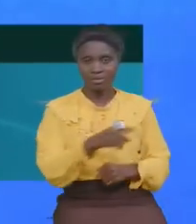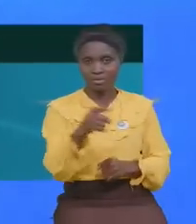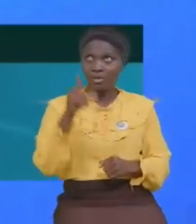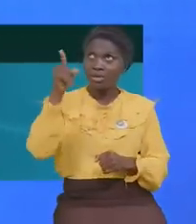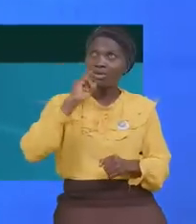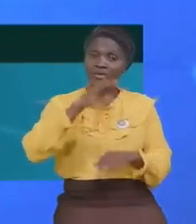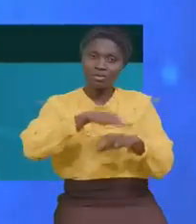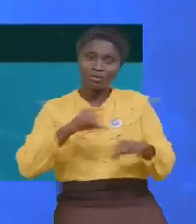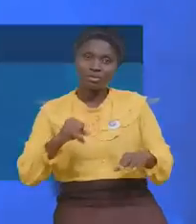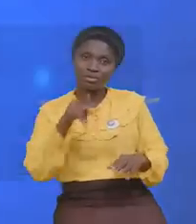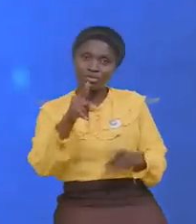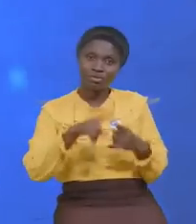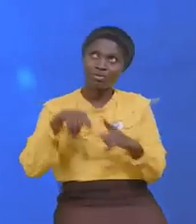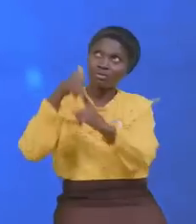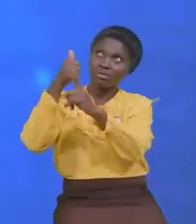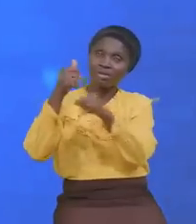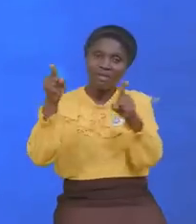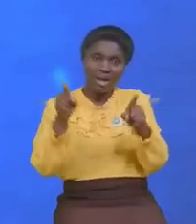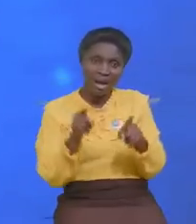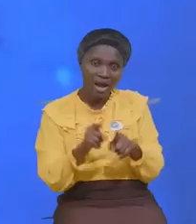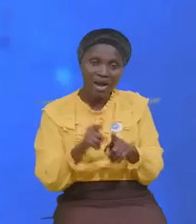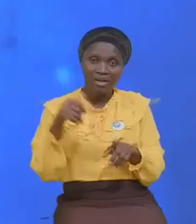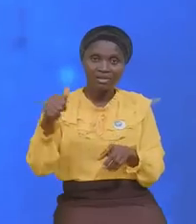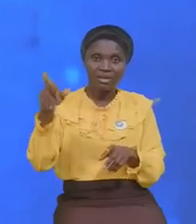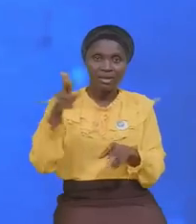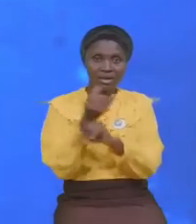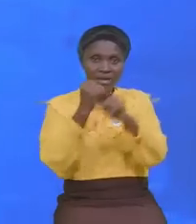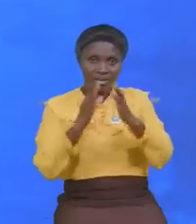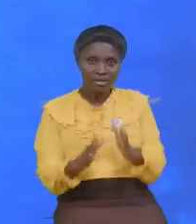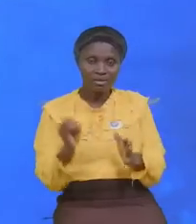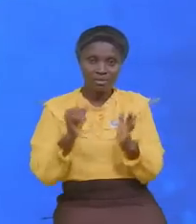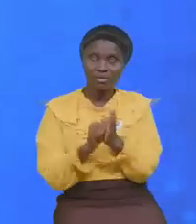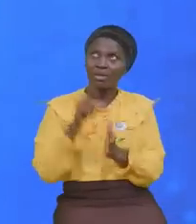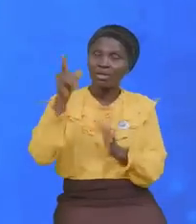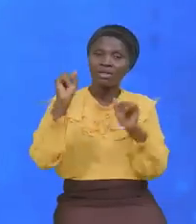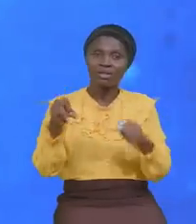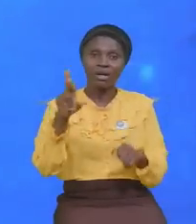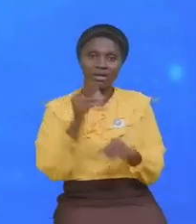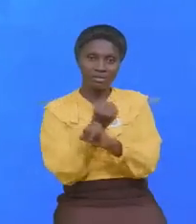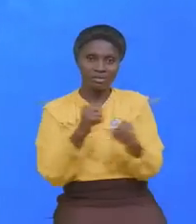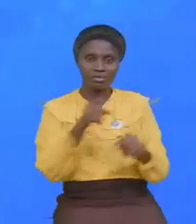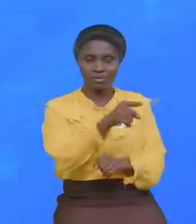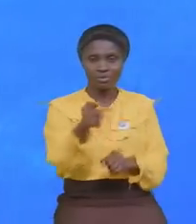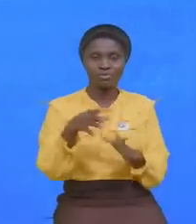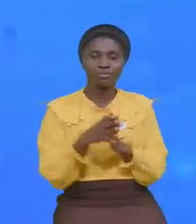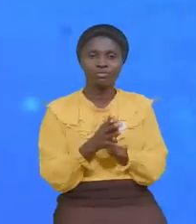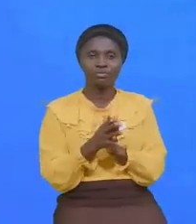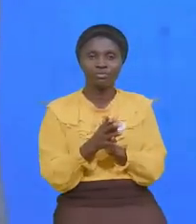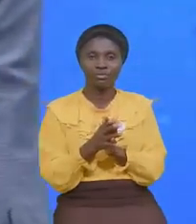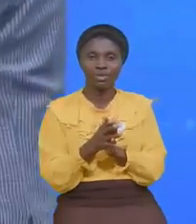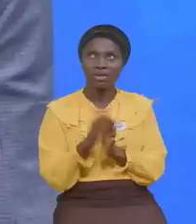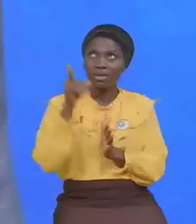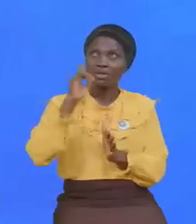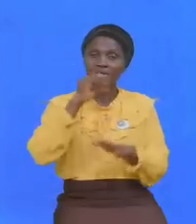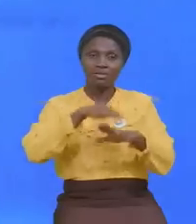to himself as the Redeemer so that he can redeem you. He's calling you